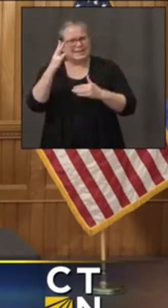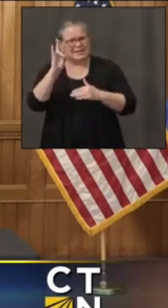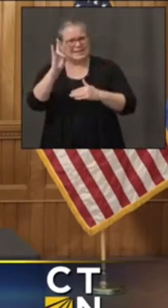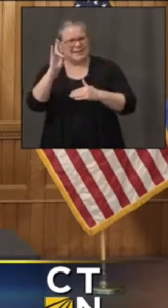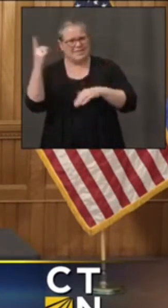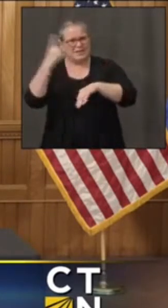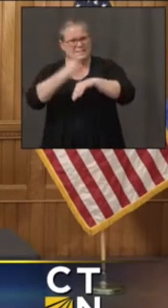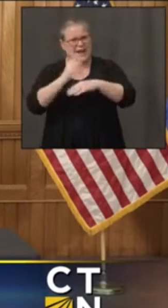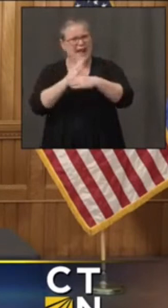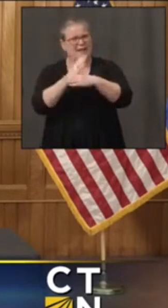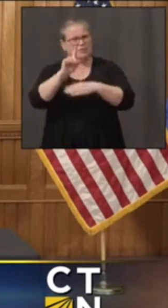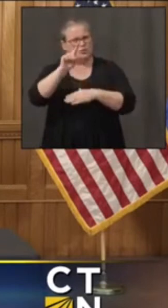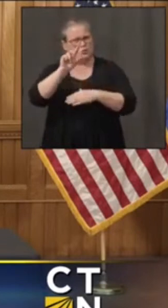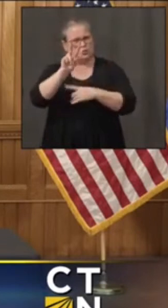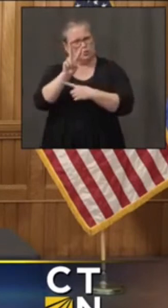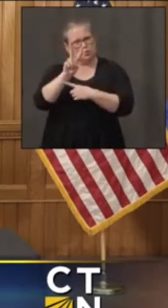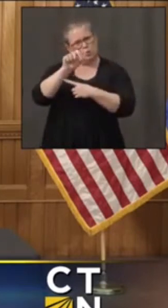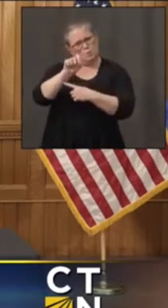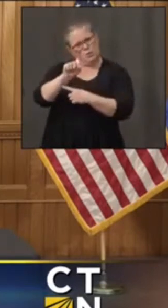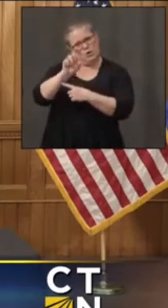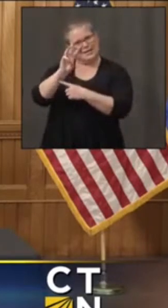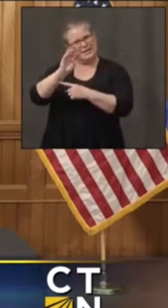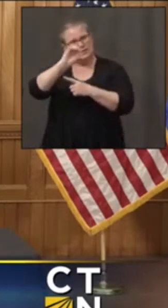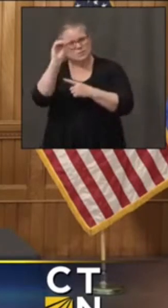today, the positive test rate?